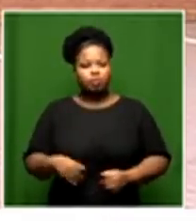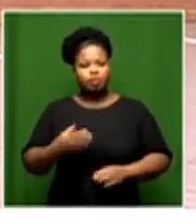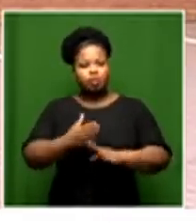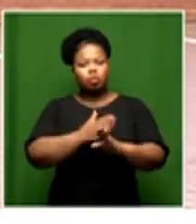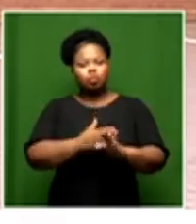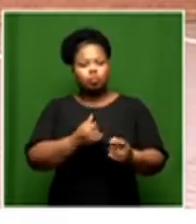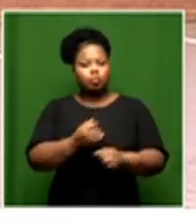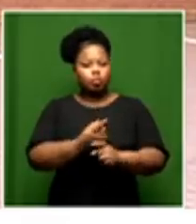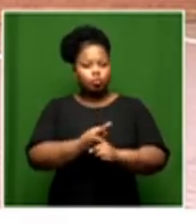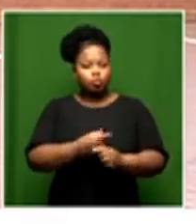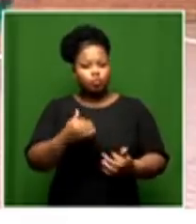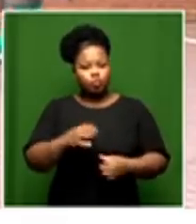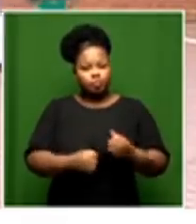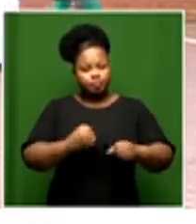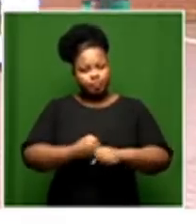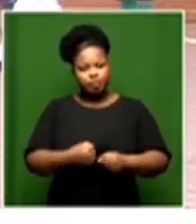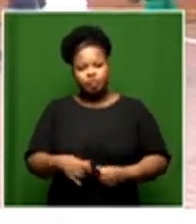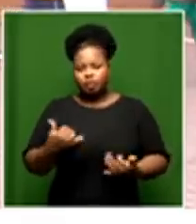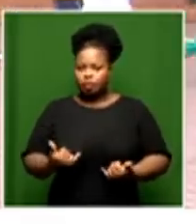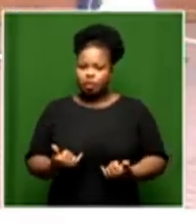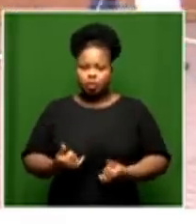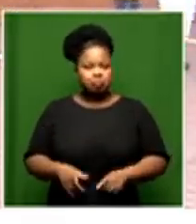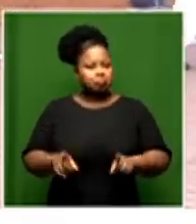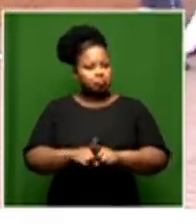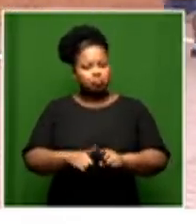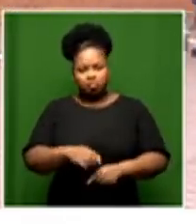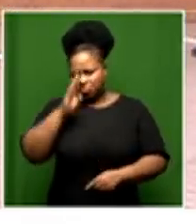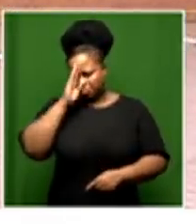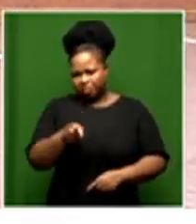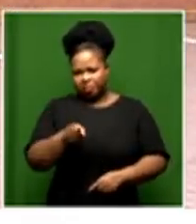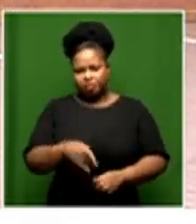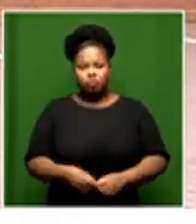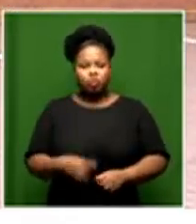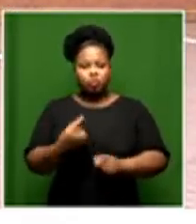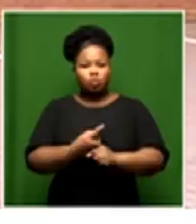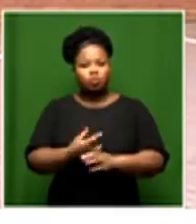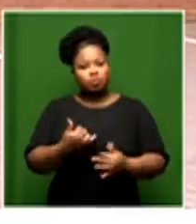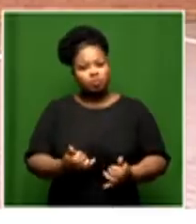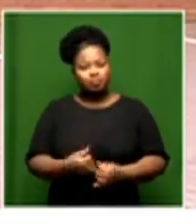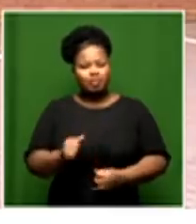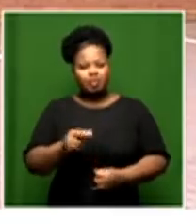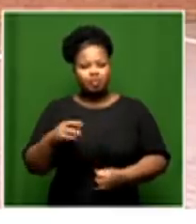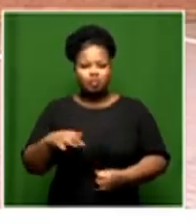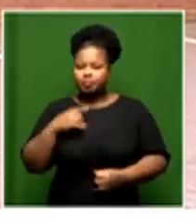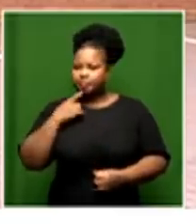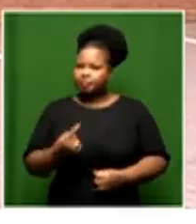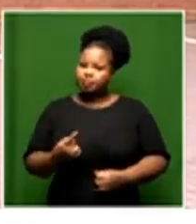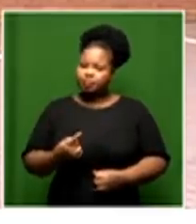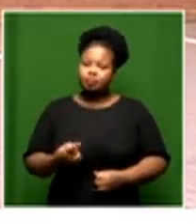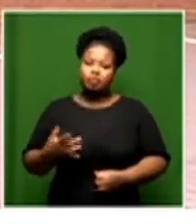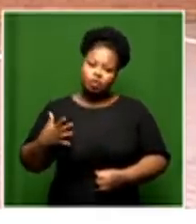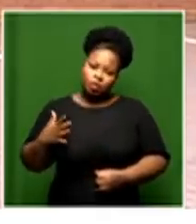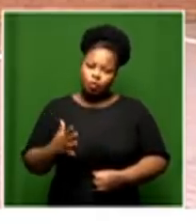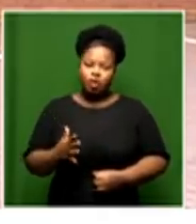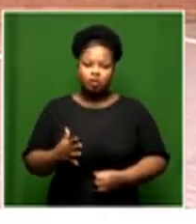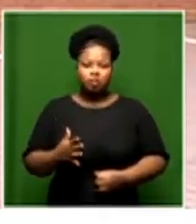Zuma's years. He stood his own truth. He spoke truth to power. And of course, the ANC saying that they want to